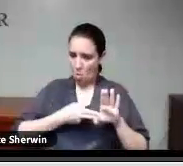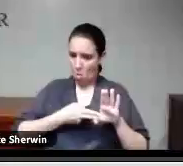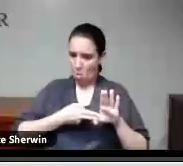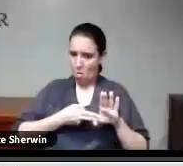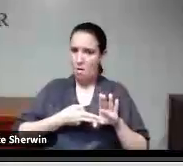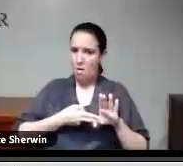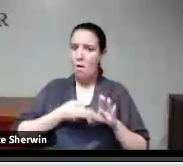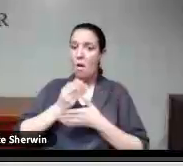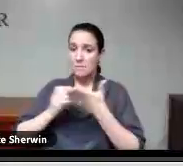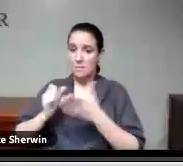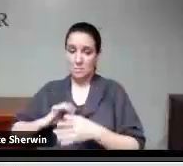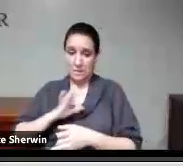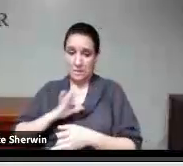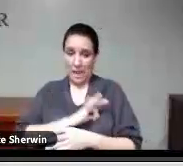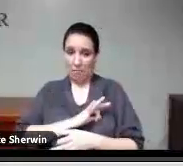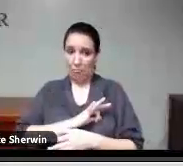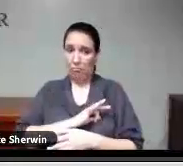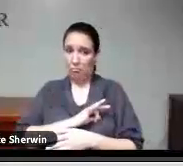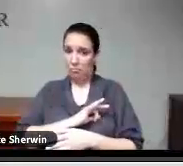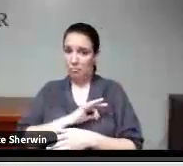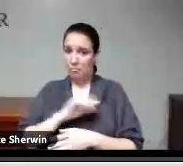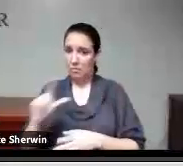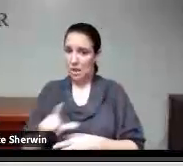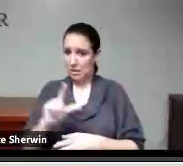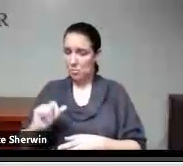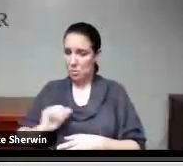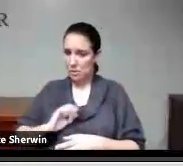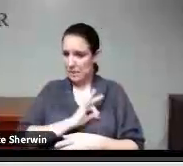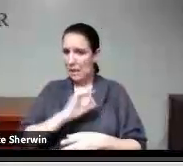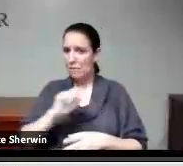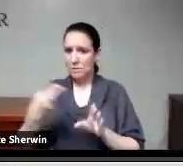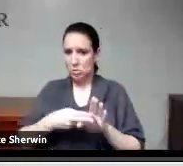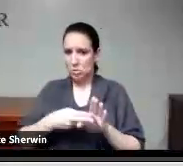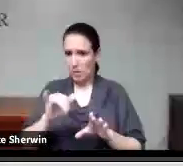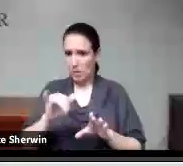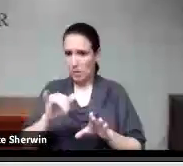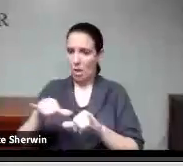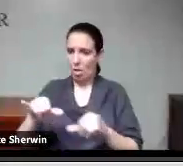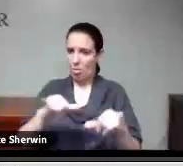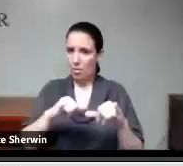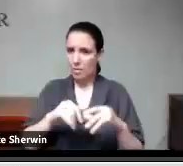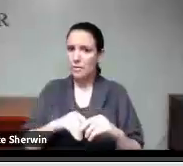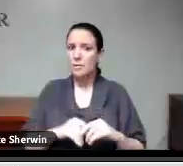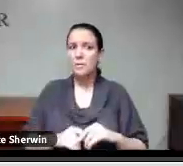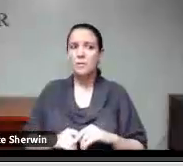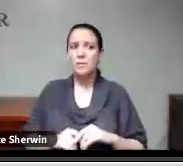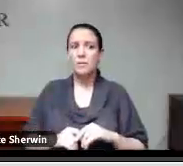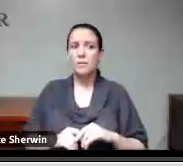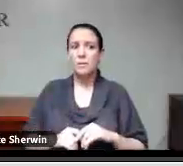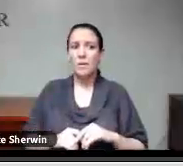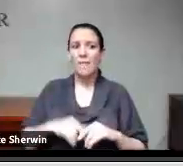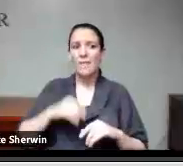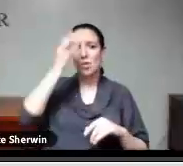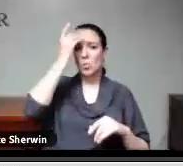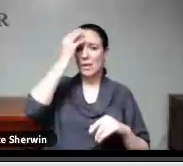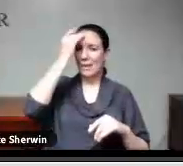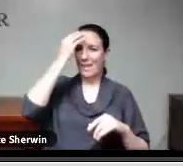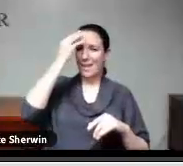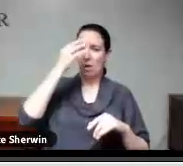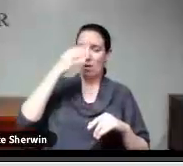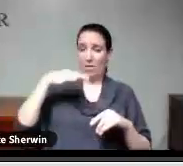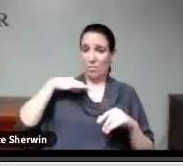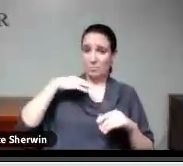strengthen relationships between the library and different communities. And then consider the cost versus the benefit.